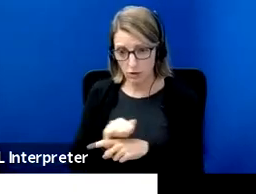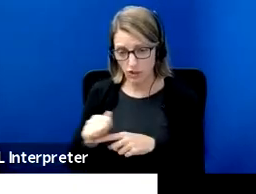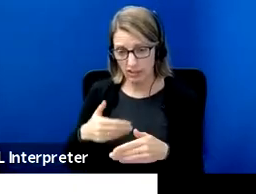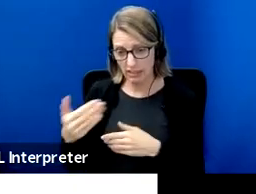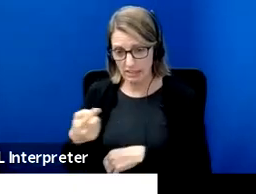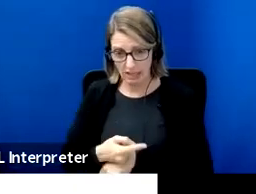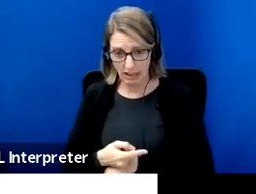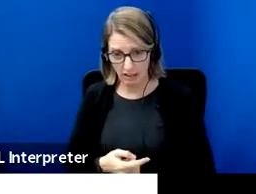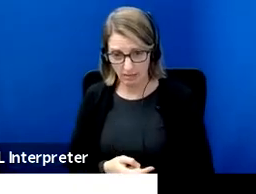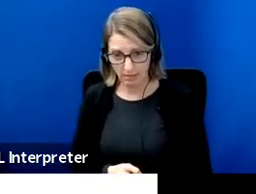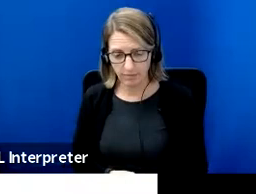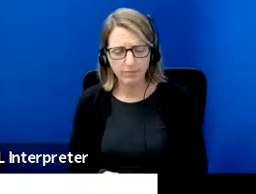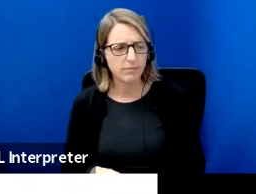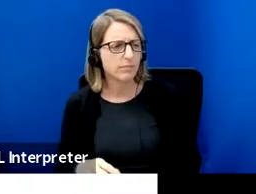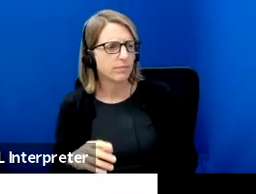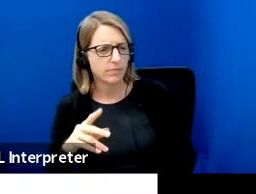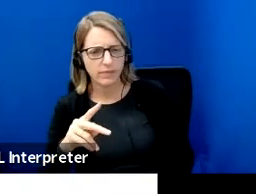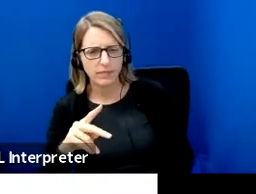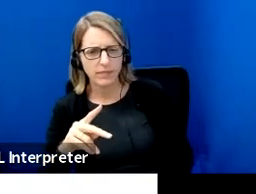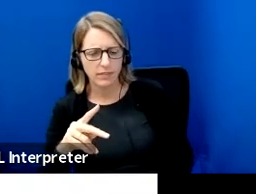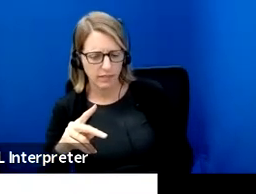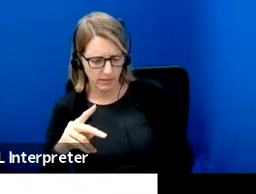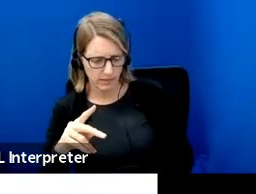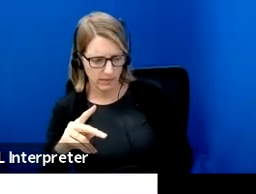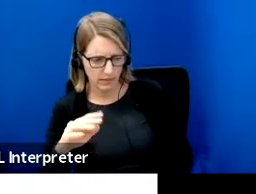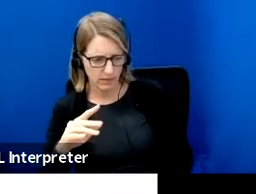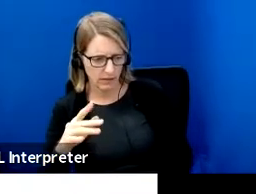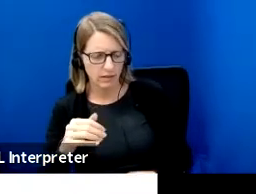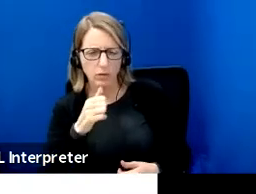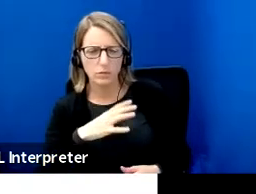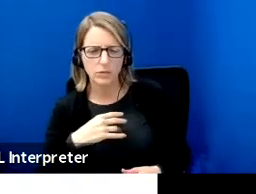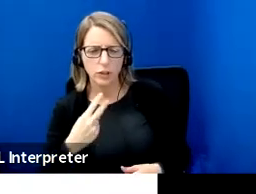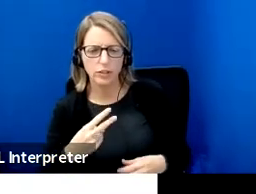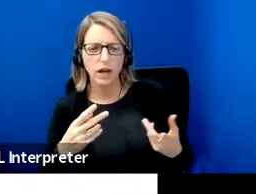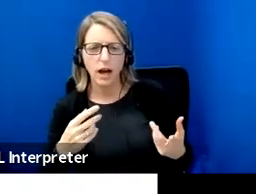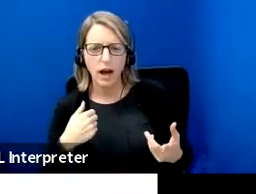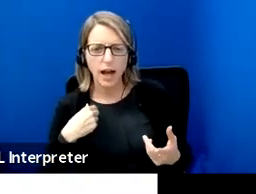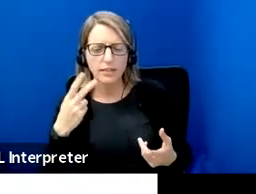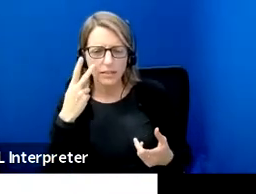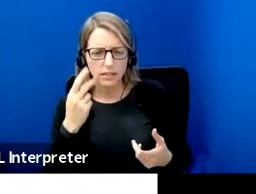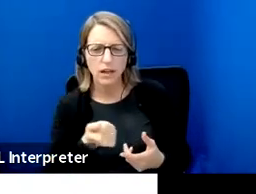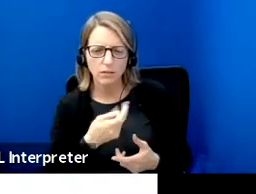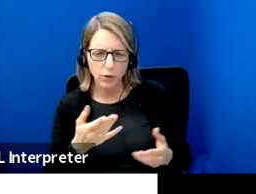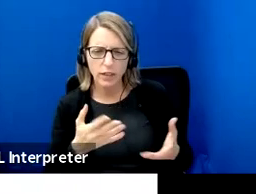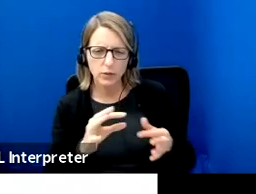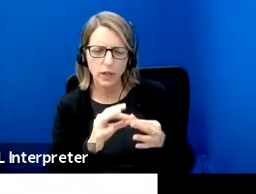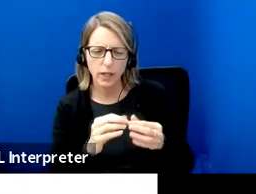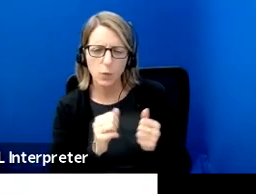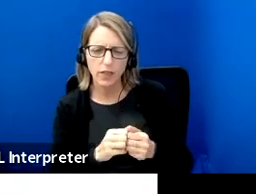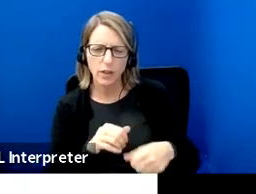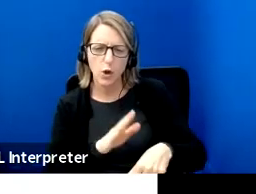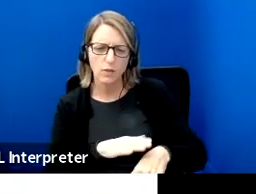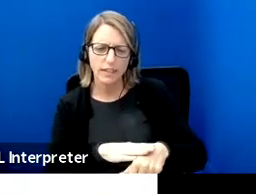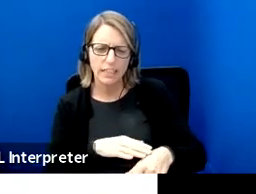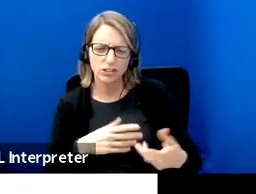Okay. As you're wrapping up, Andrew, Yes. I did just see a few things about notifications, and I poked around and there